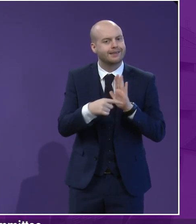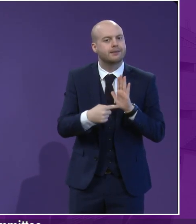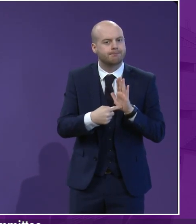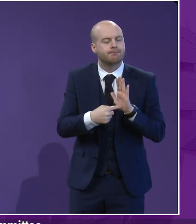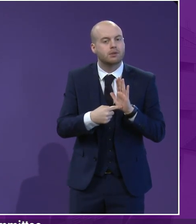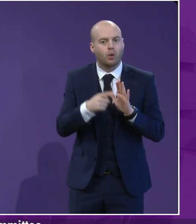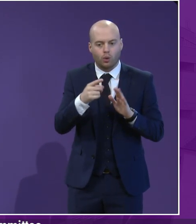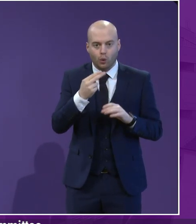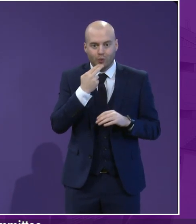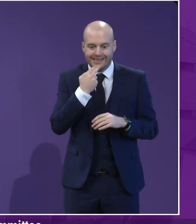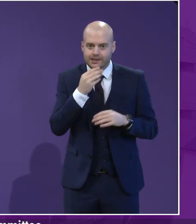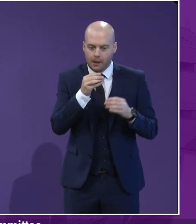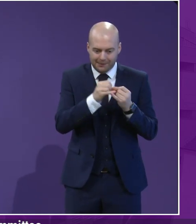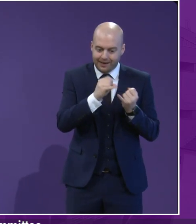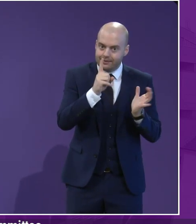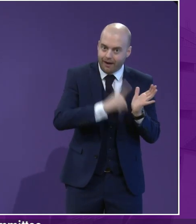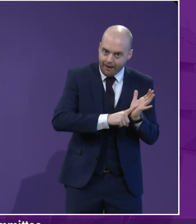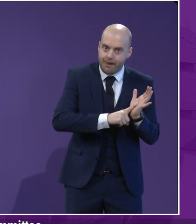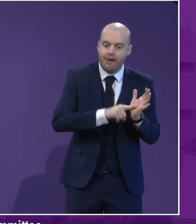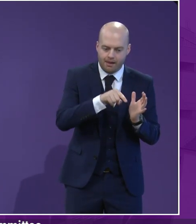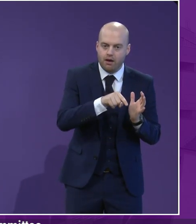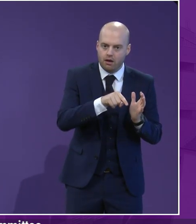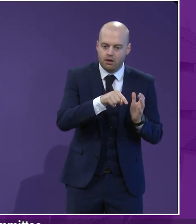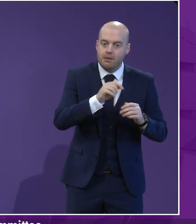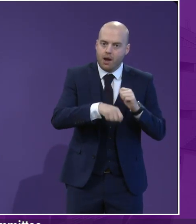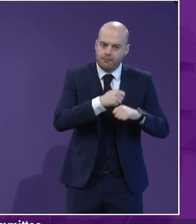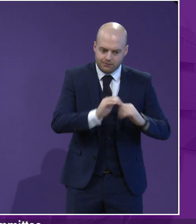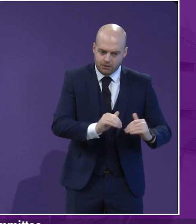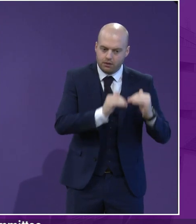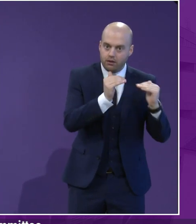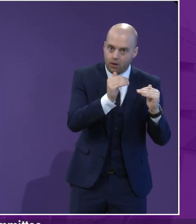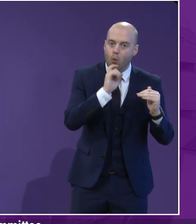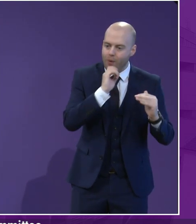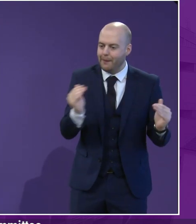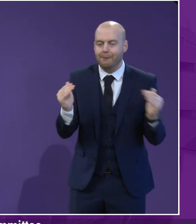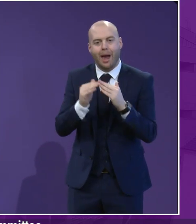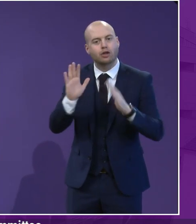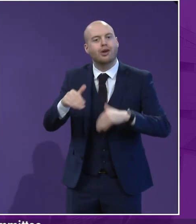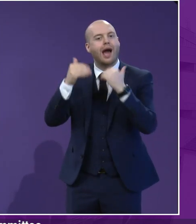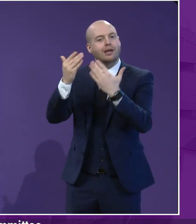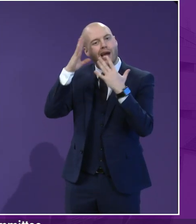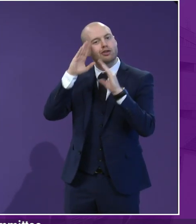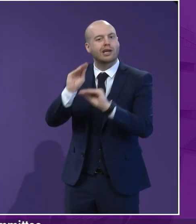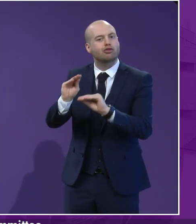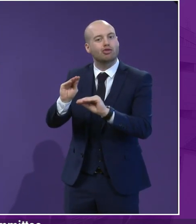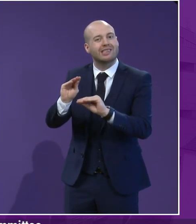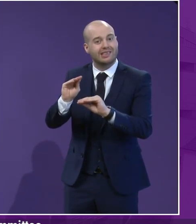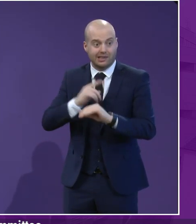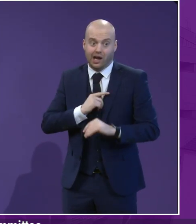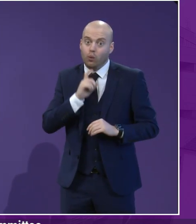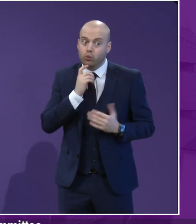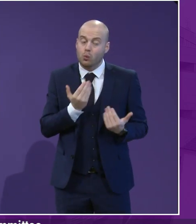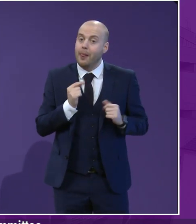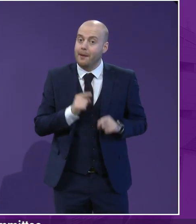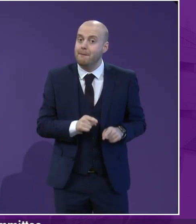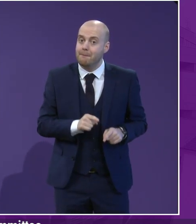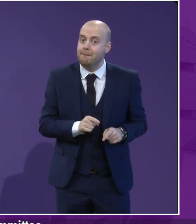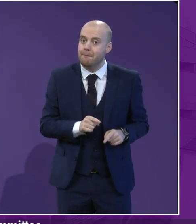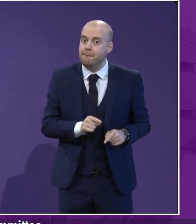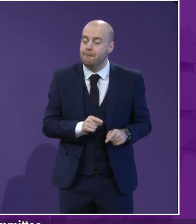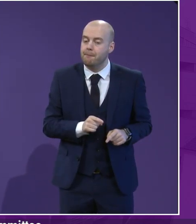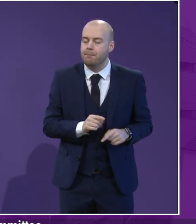access programs, summer programs. I know this was also mentioned last week. It's a recommendation of the Blueprint for Fairness.